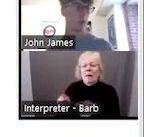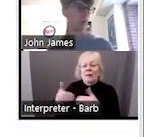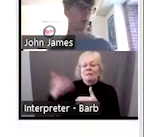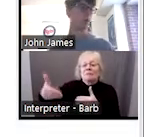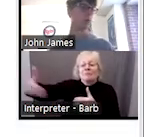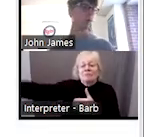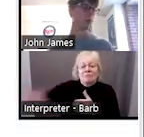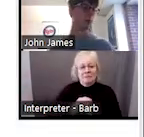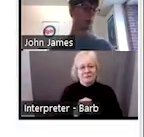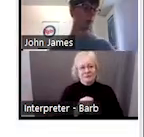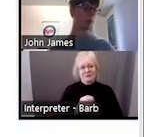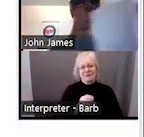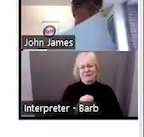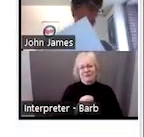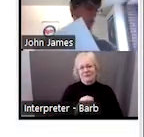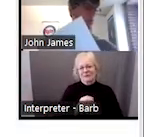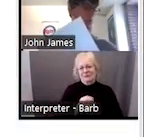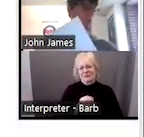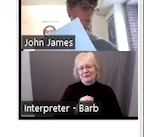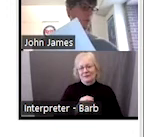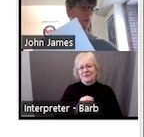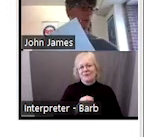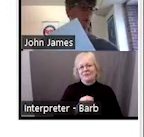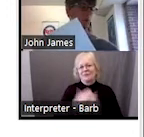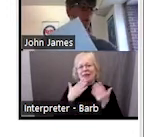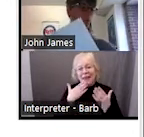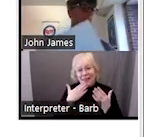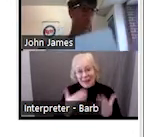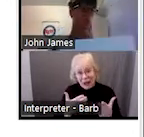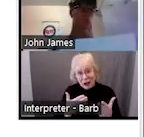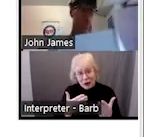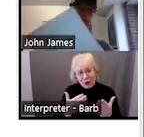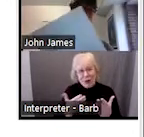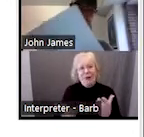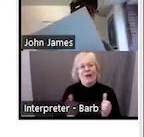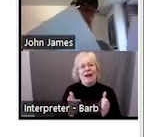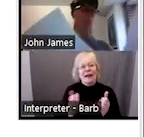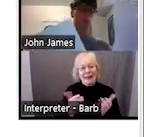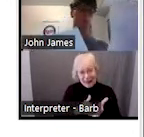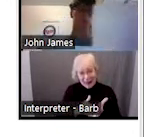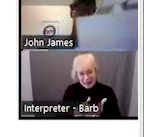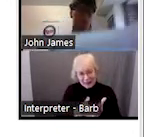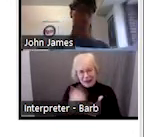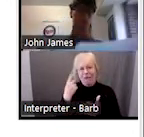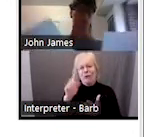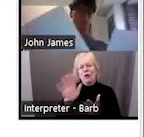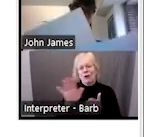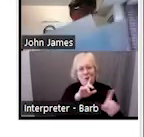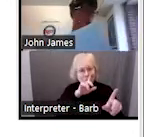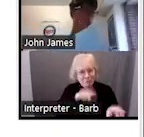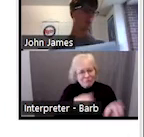Our next, I want to thank you first again for all your thoughtful responses.